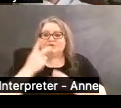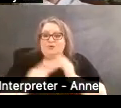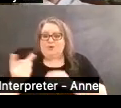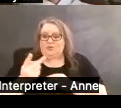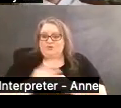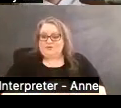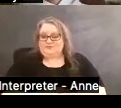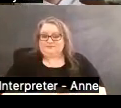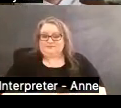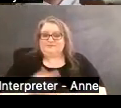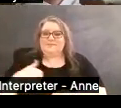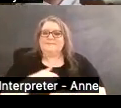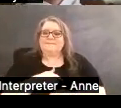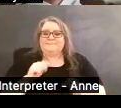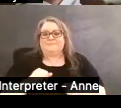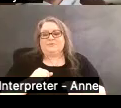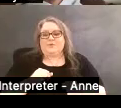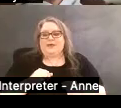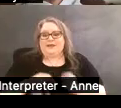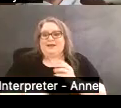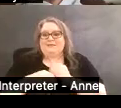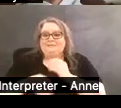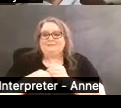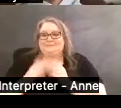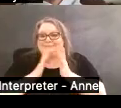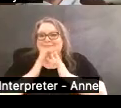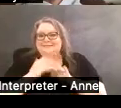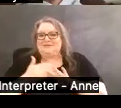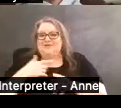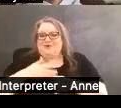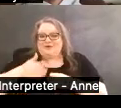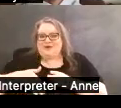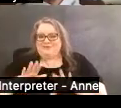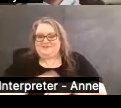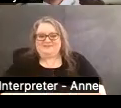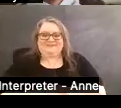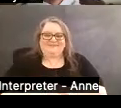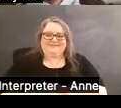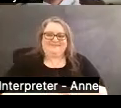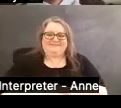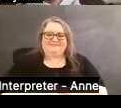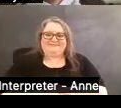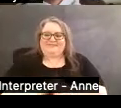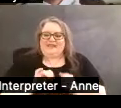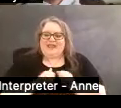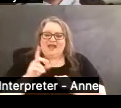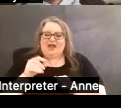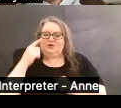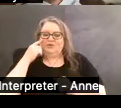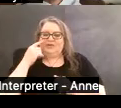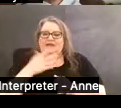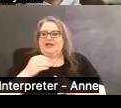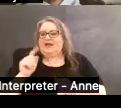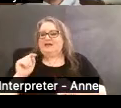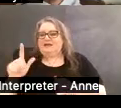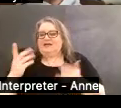Just so we can, get things in as tight as we can before we wrap up. How do you think, and TL, this may be a